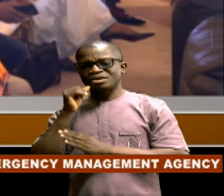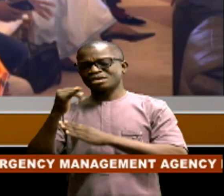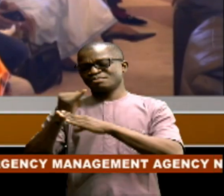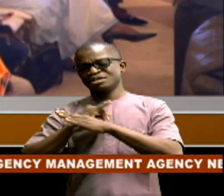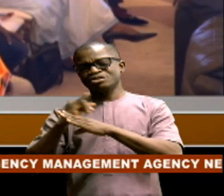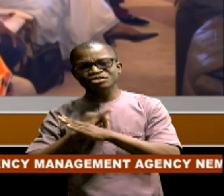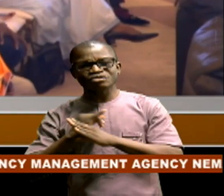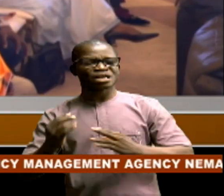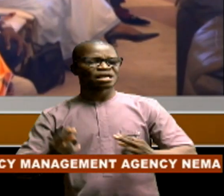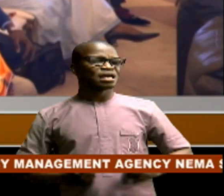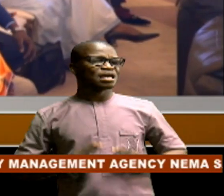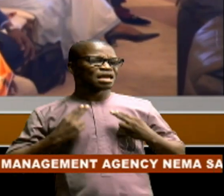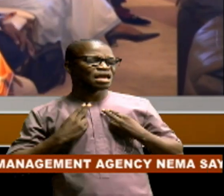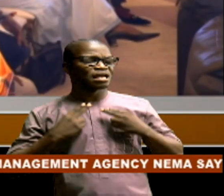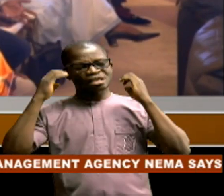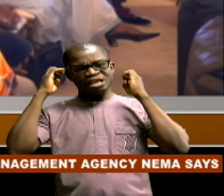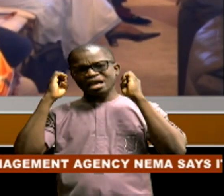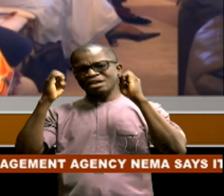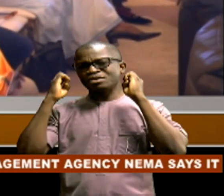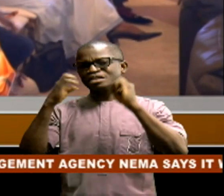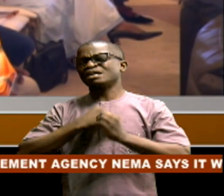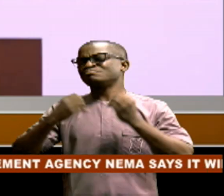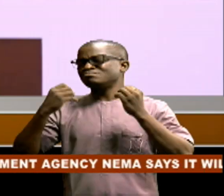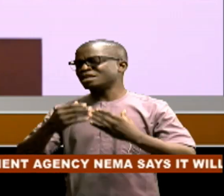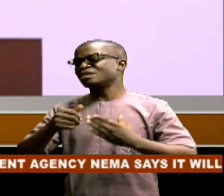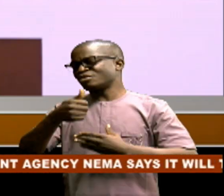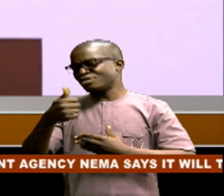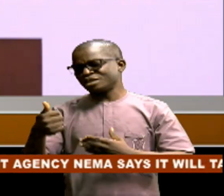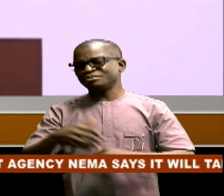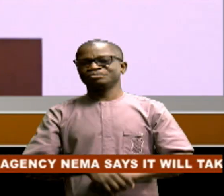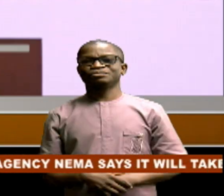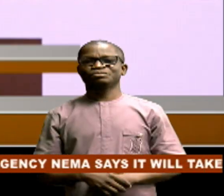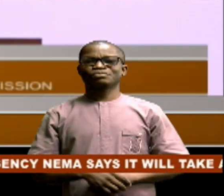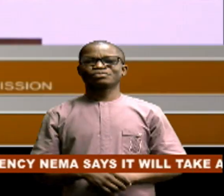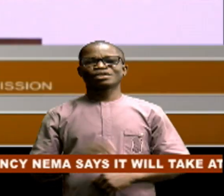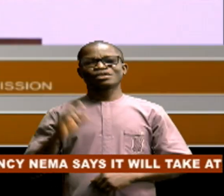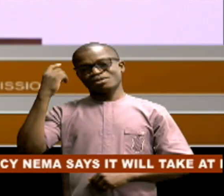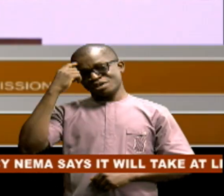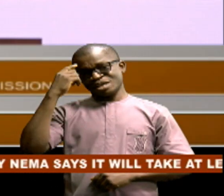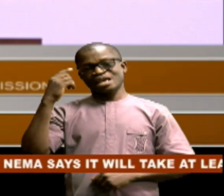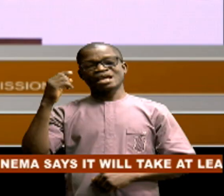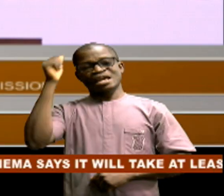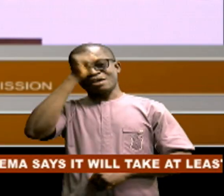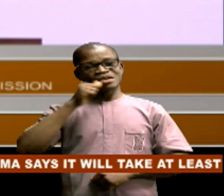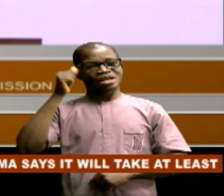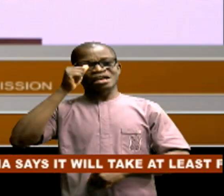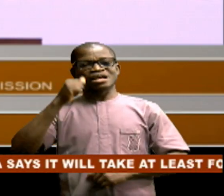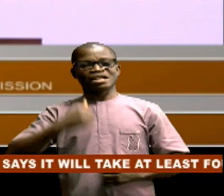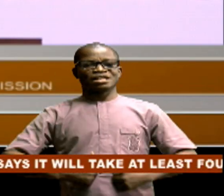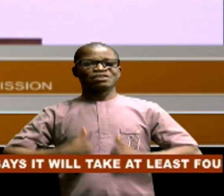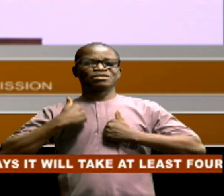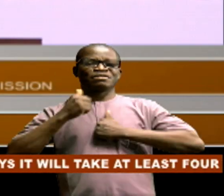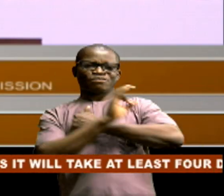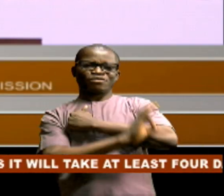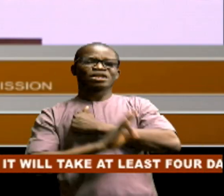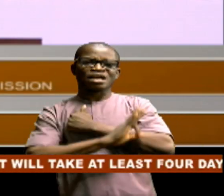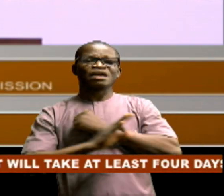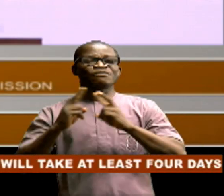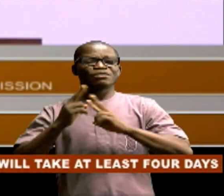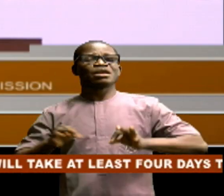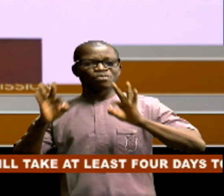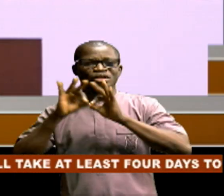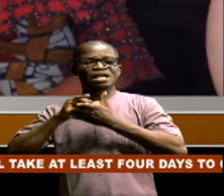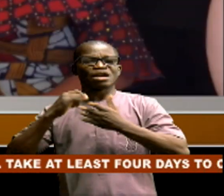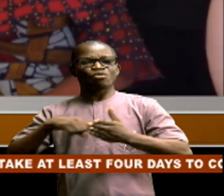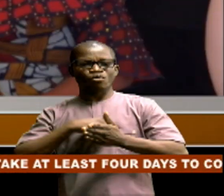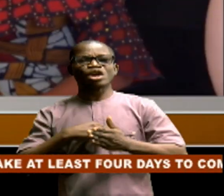industries, health, education, and many more. We're all gathered as African diaspora. It's very important that we work together as